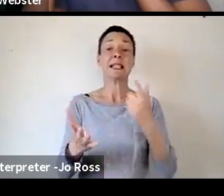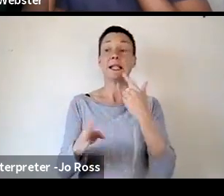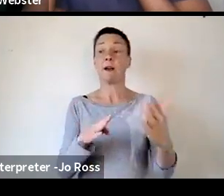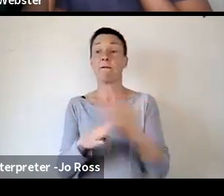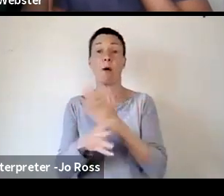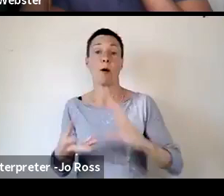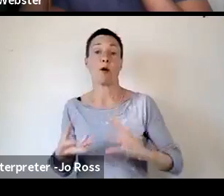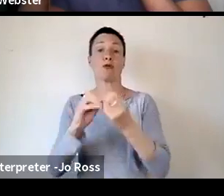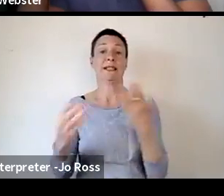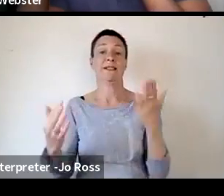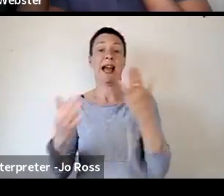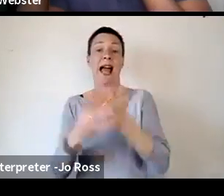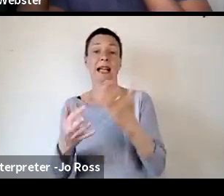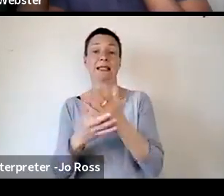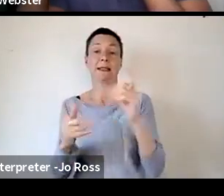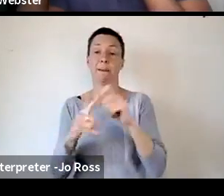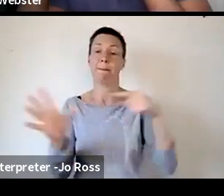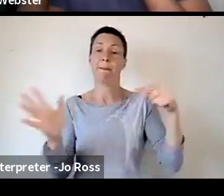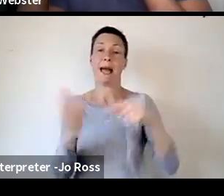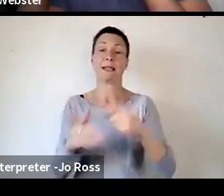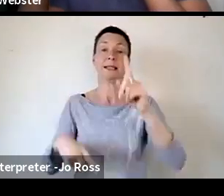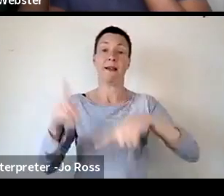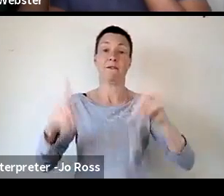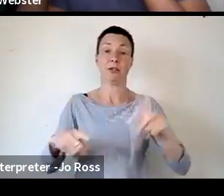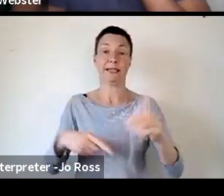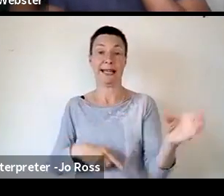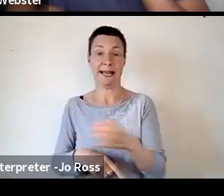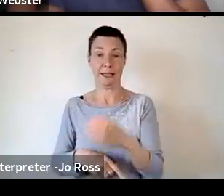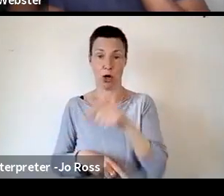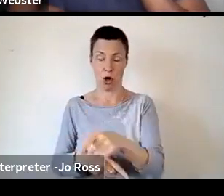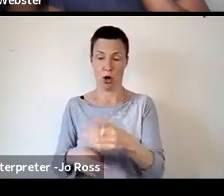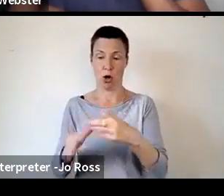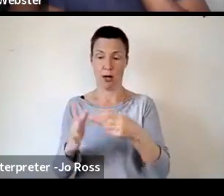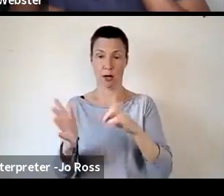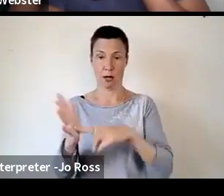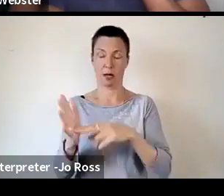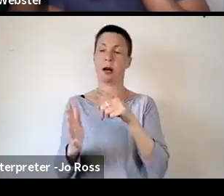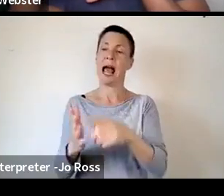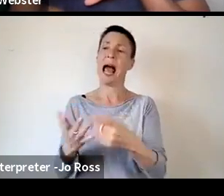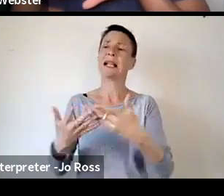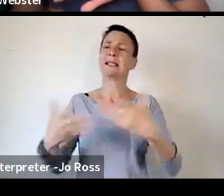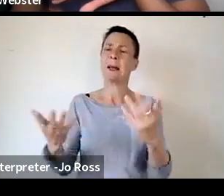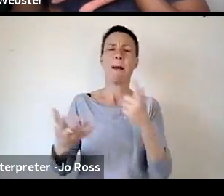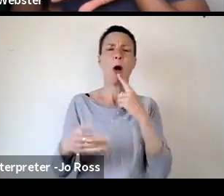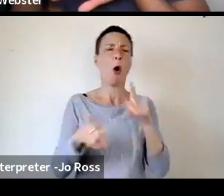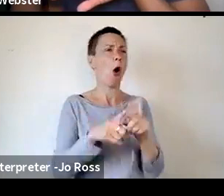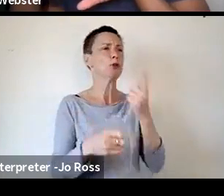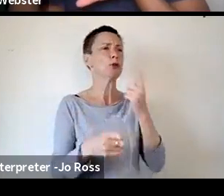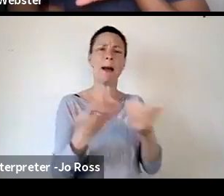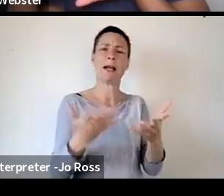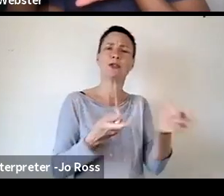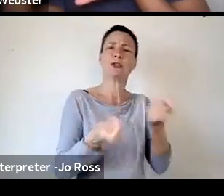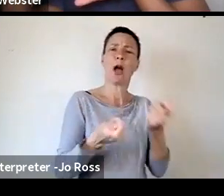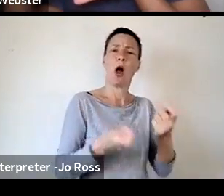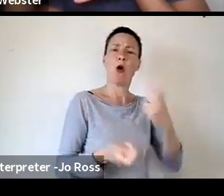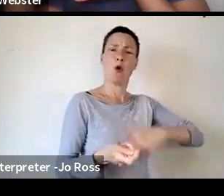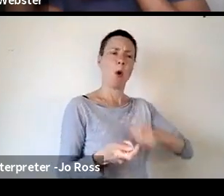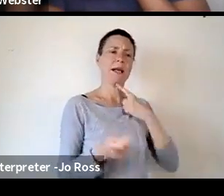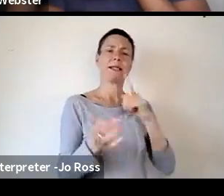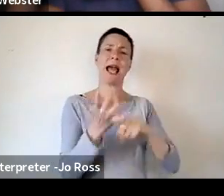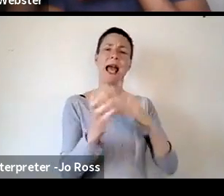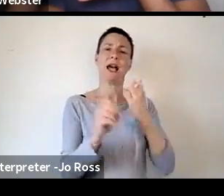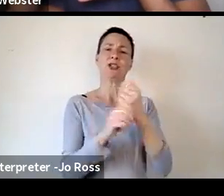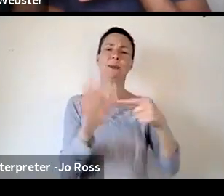creative access and packed diversity intern, and somehow now also fits in a role as LGBT